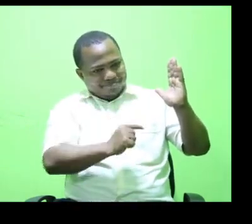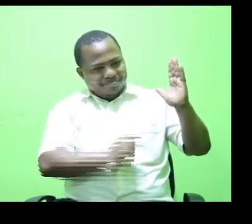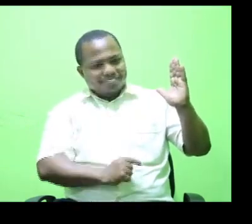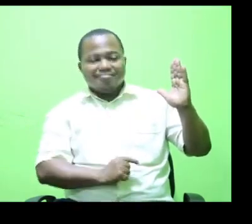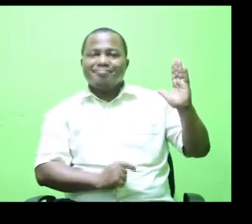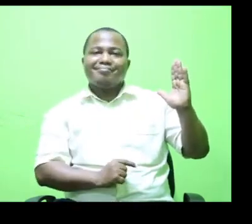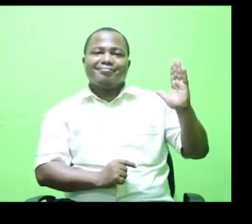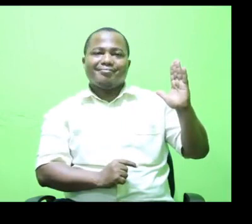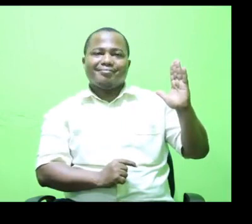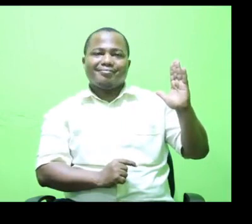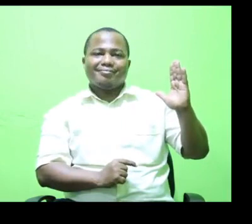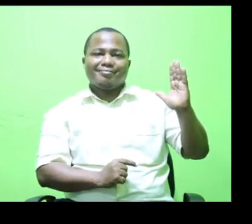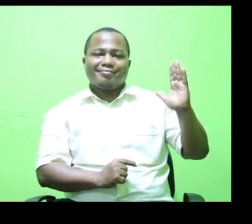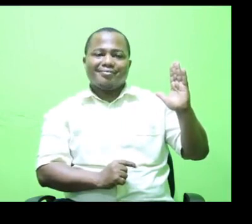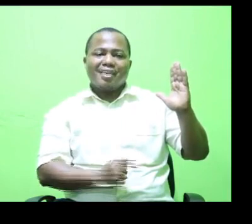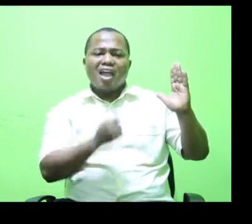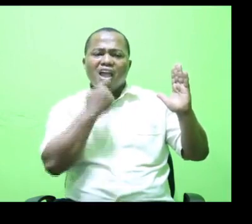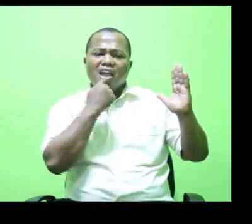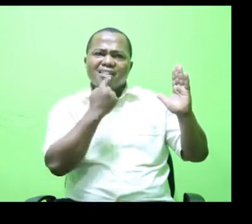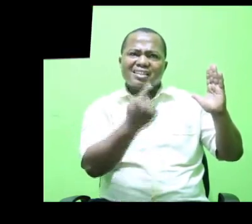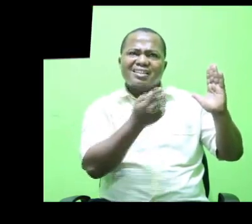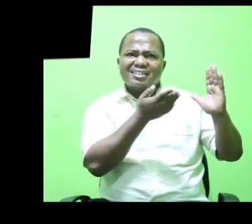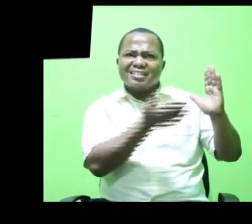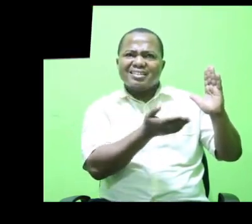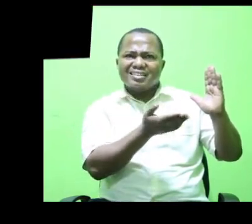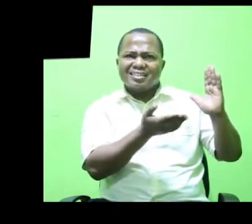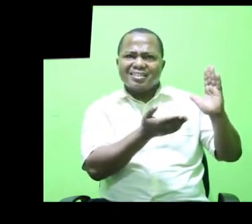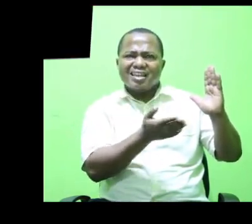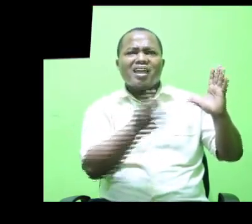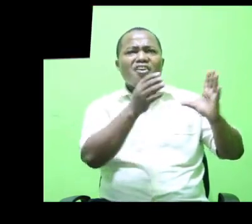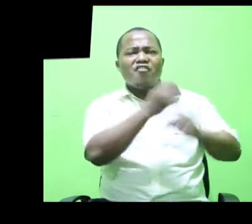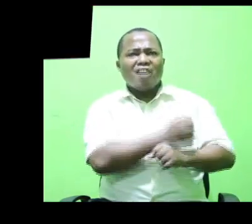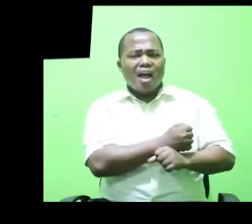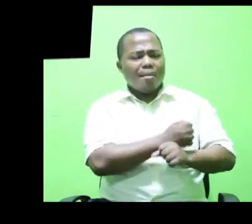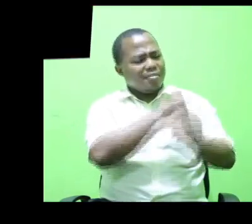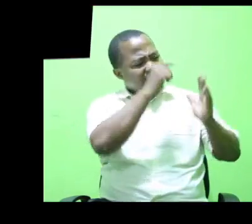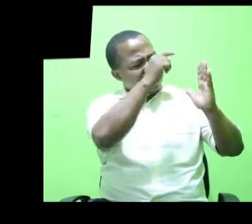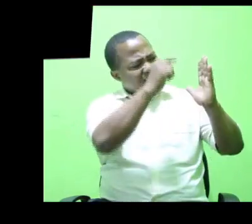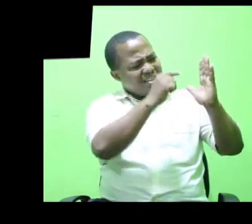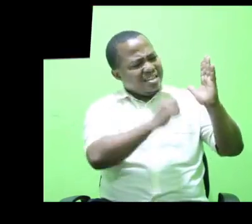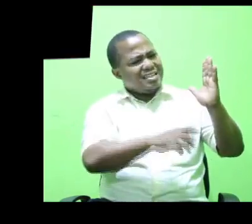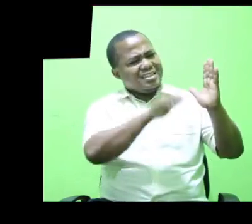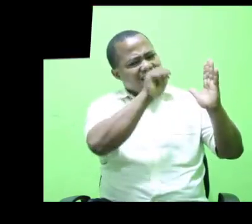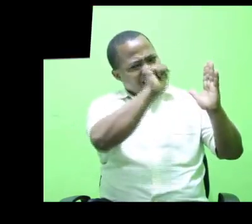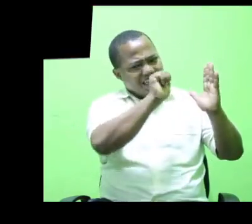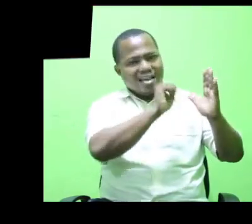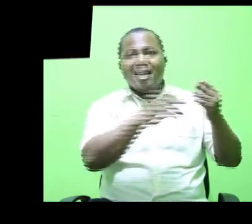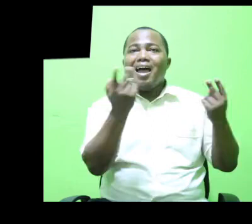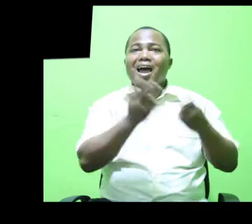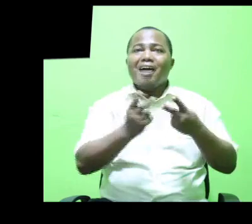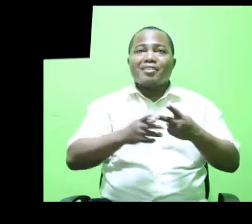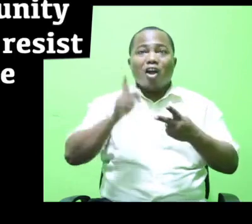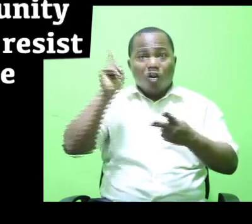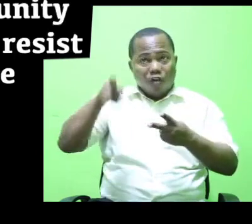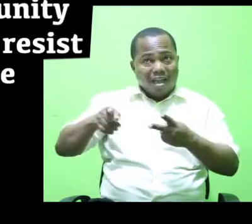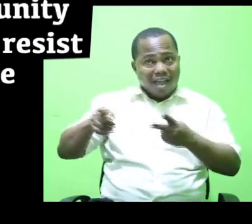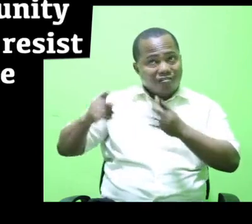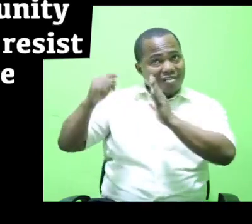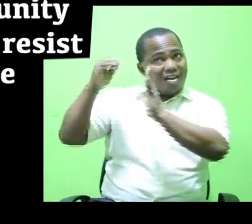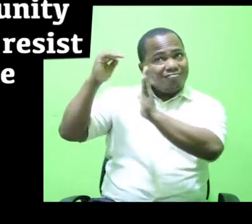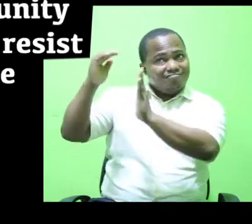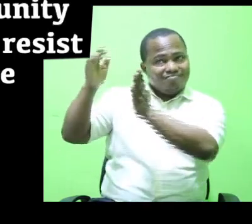the item possessed or found in list A, as well we have